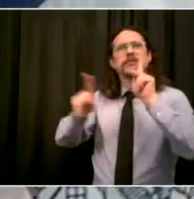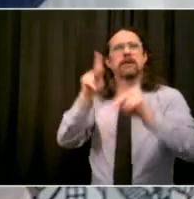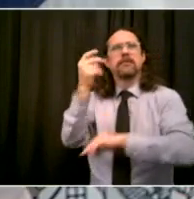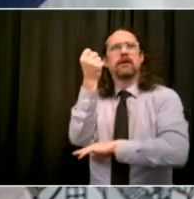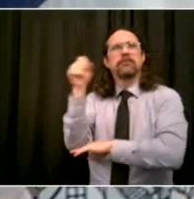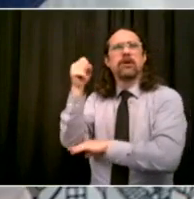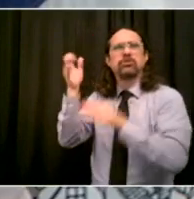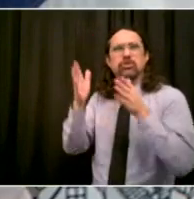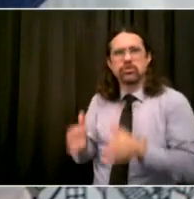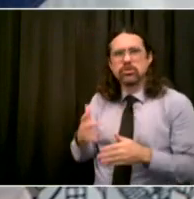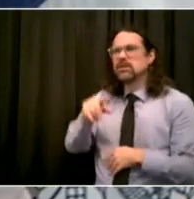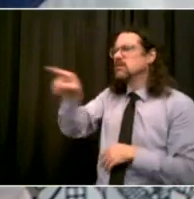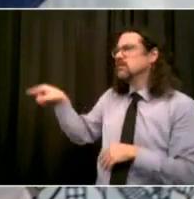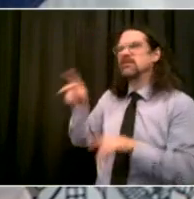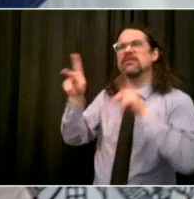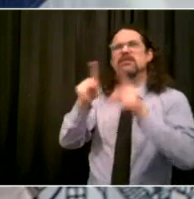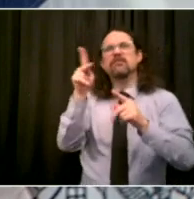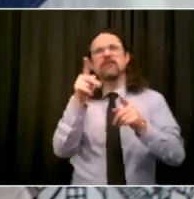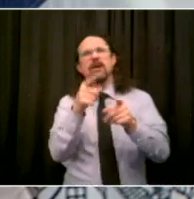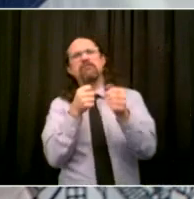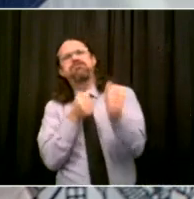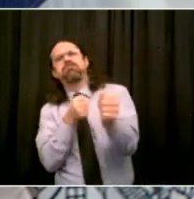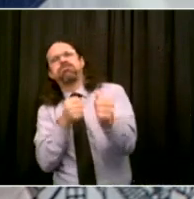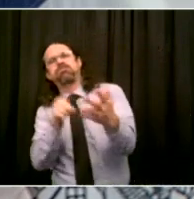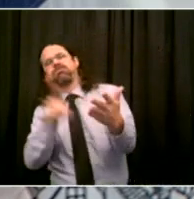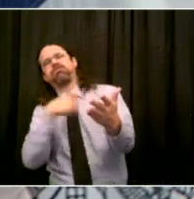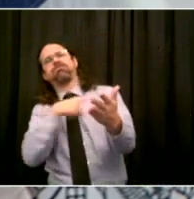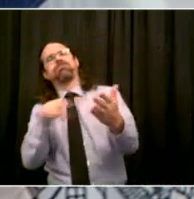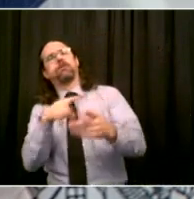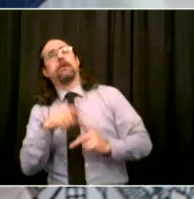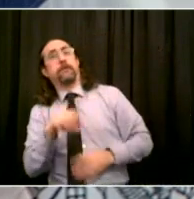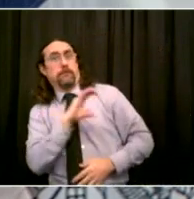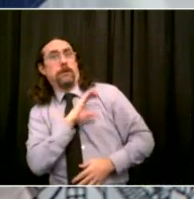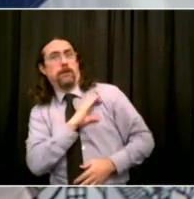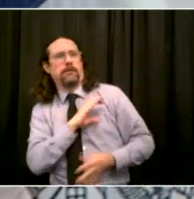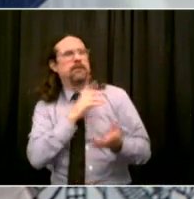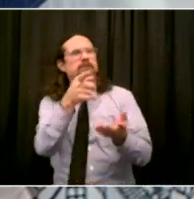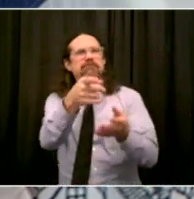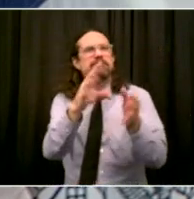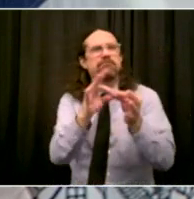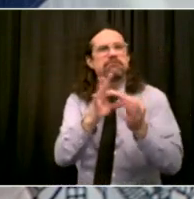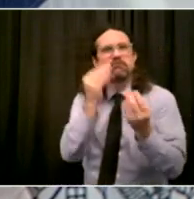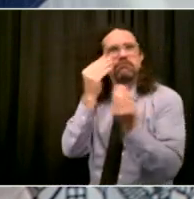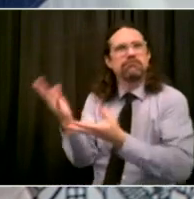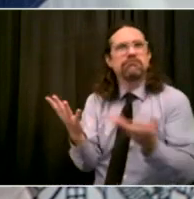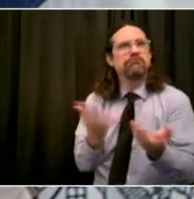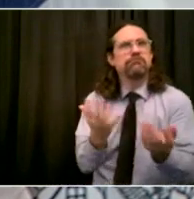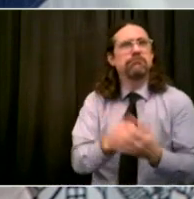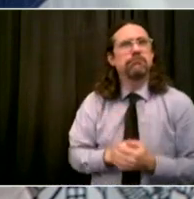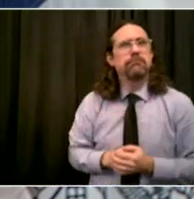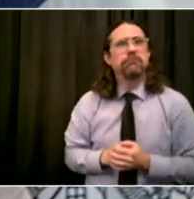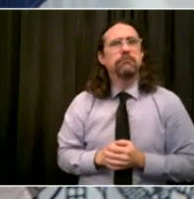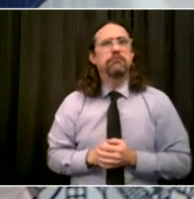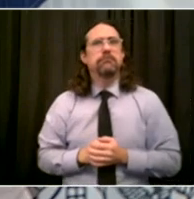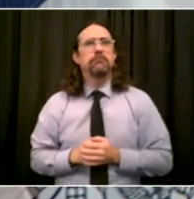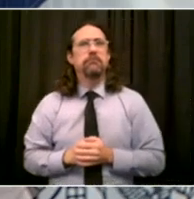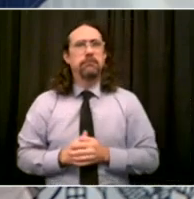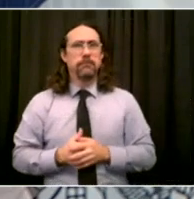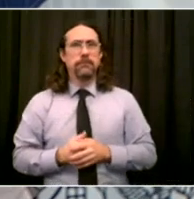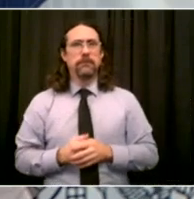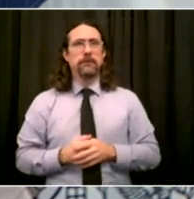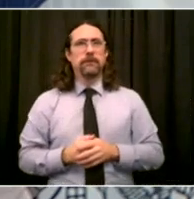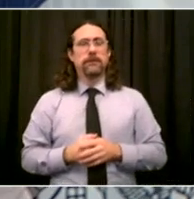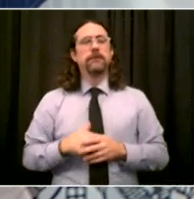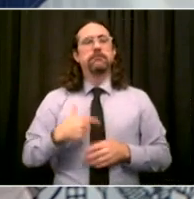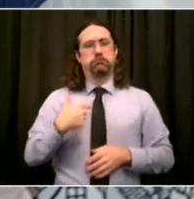turn to the commissioner, and if the chief wants to weigh in as well. Look, Marcia, this